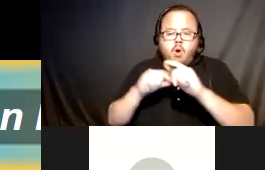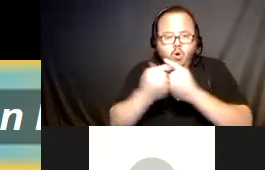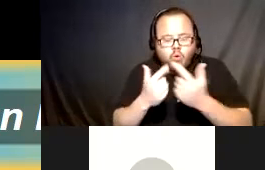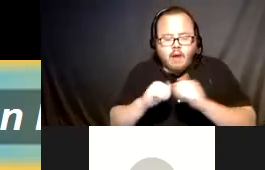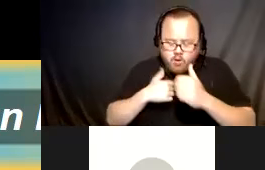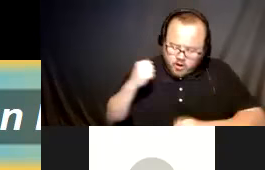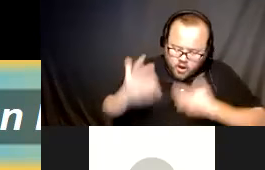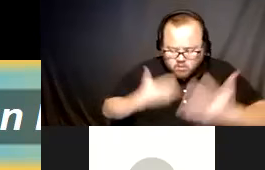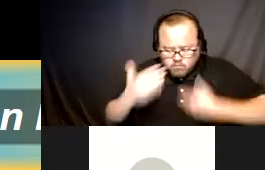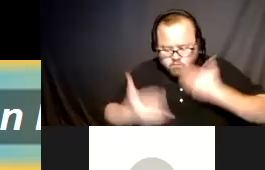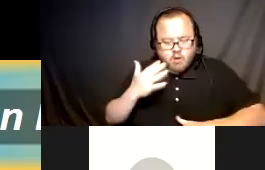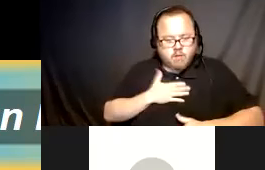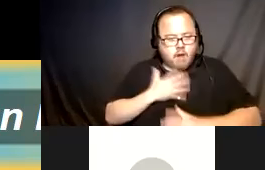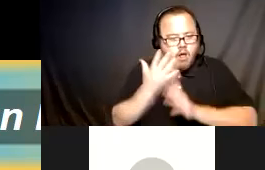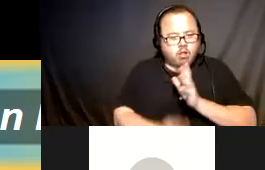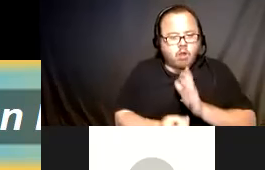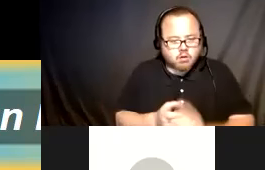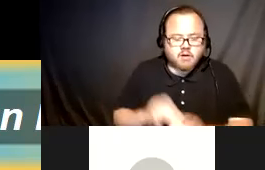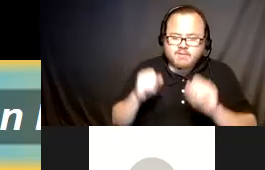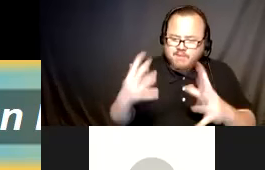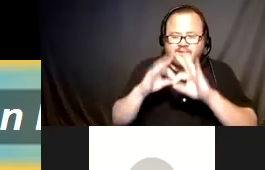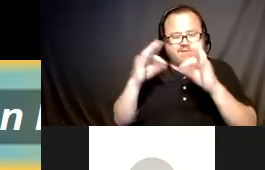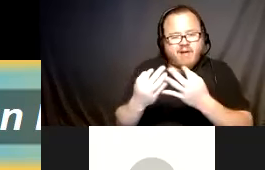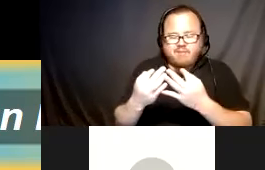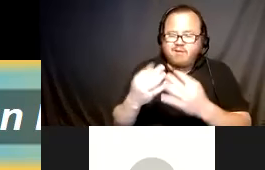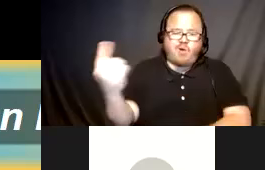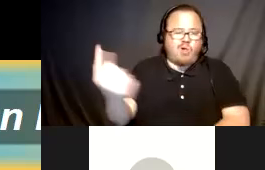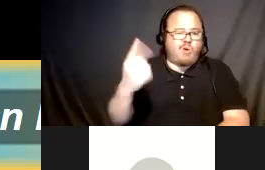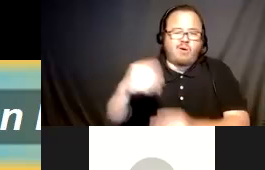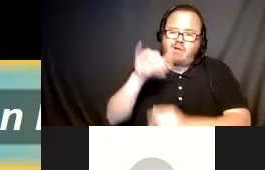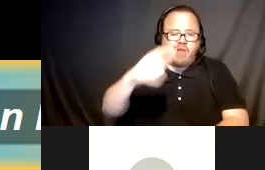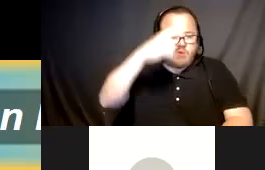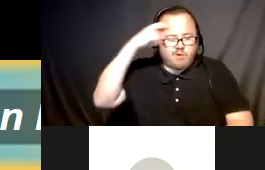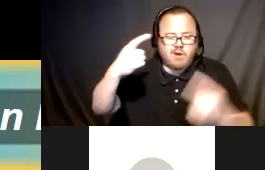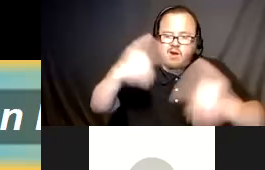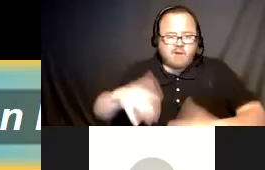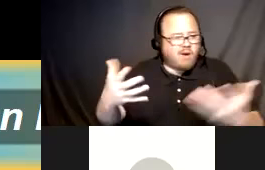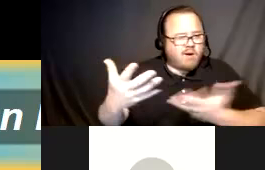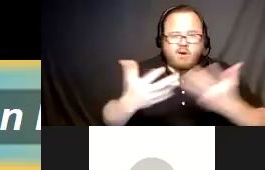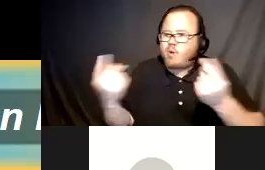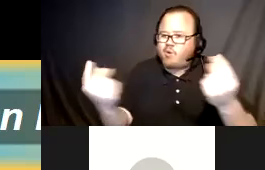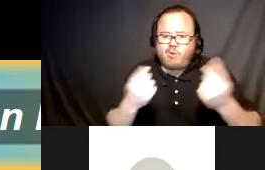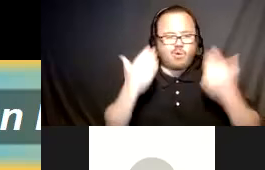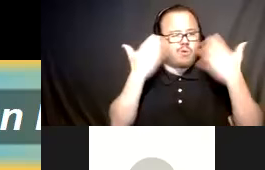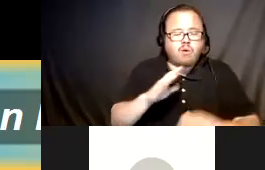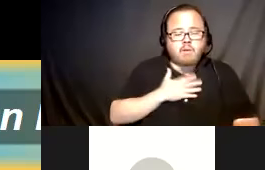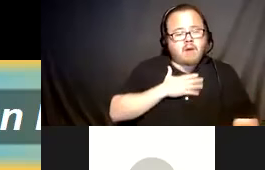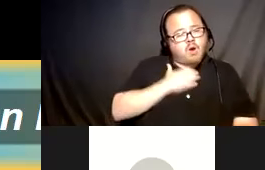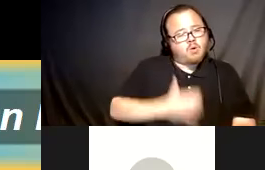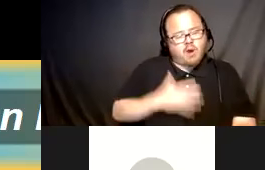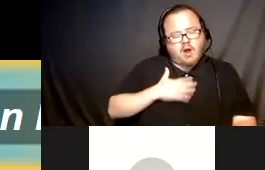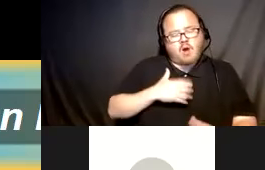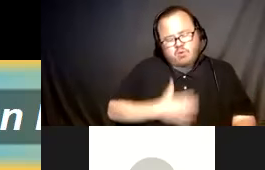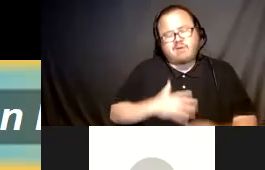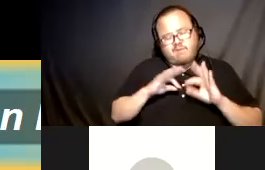loss. Many families feel very alone in this trauma and don't know where to turn. My wish is that our family would have known